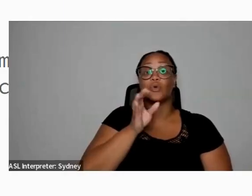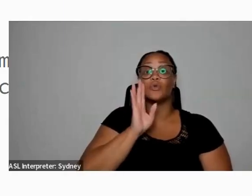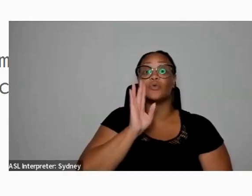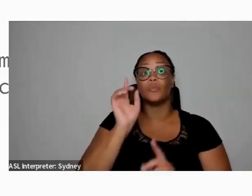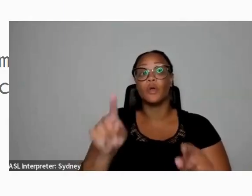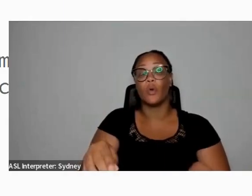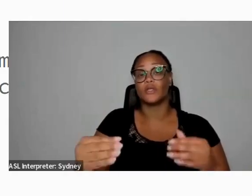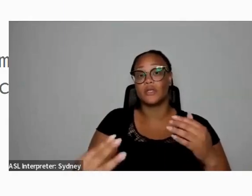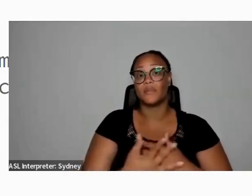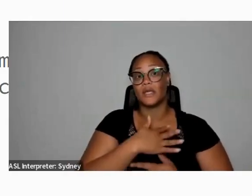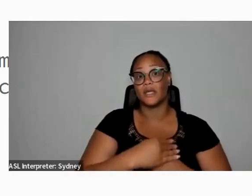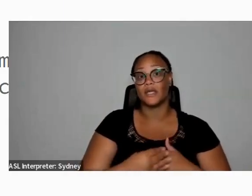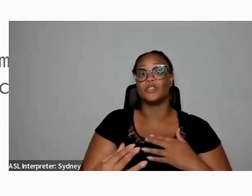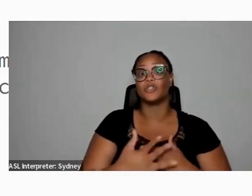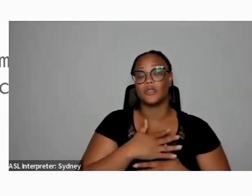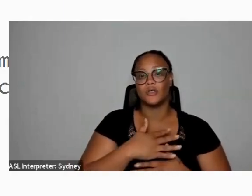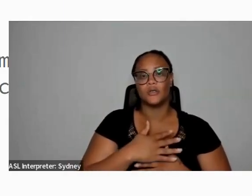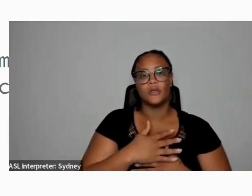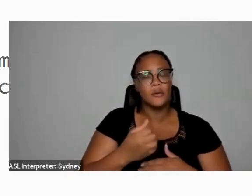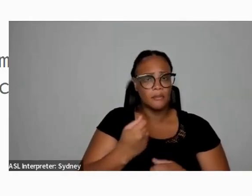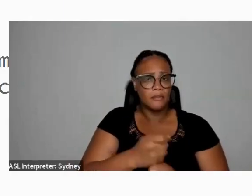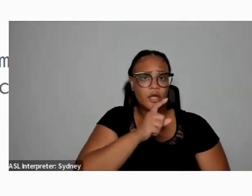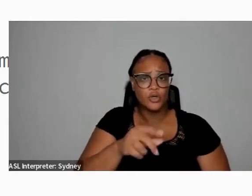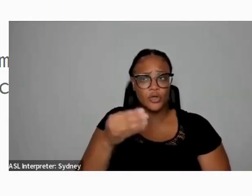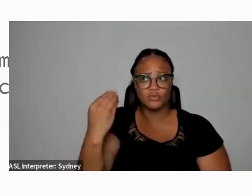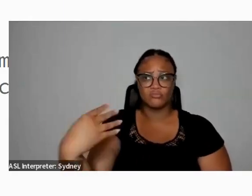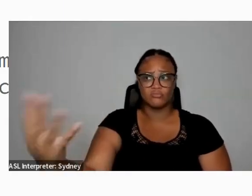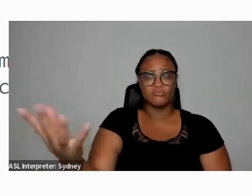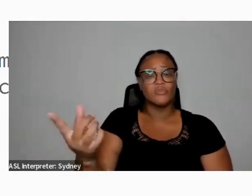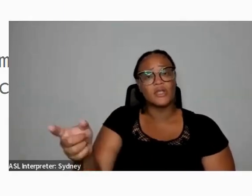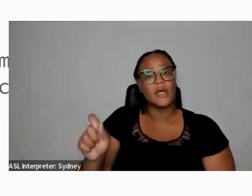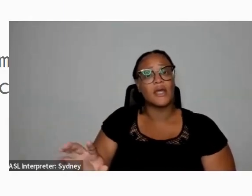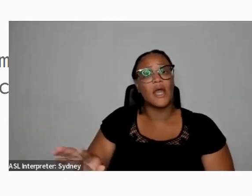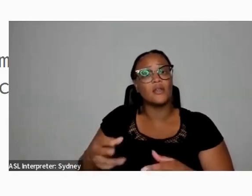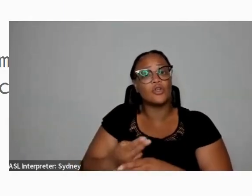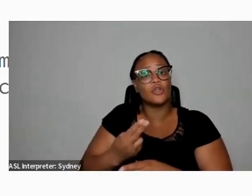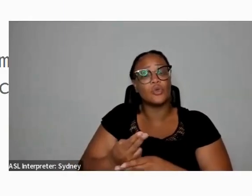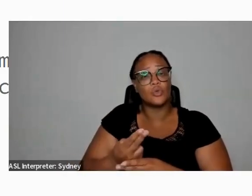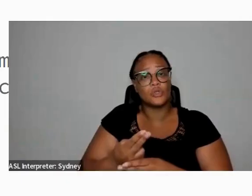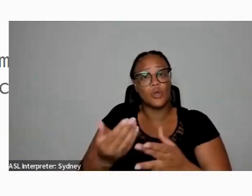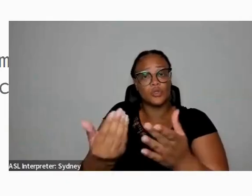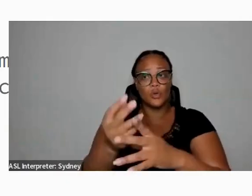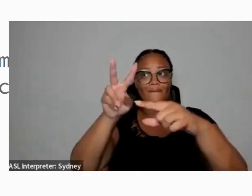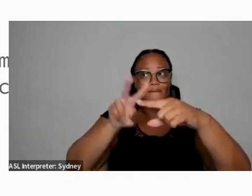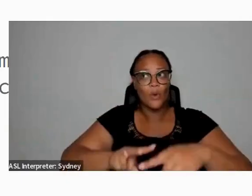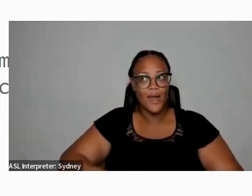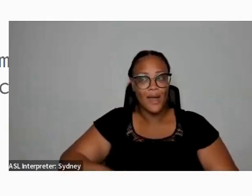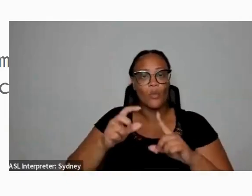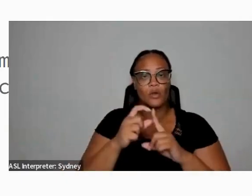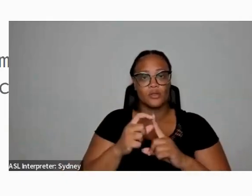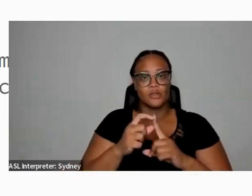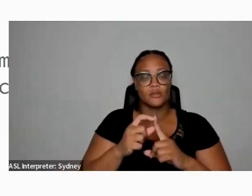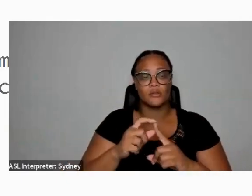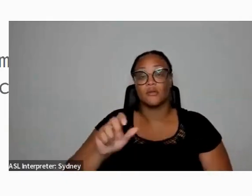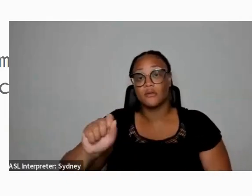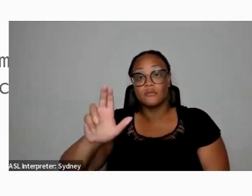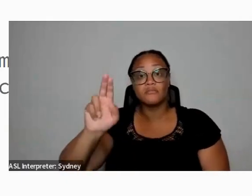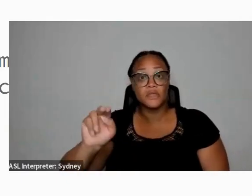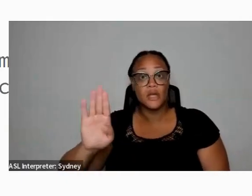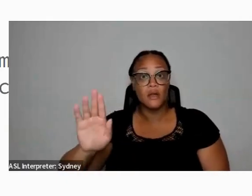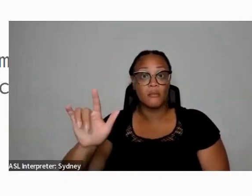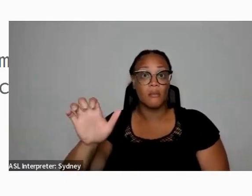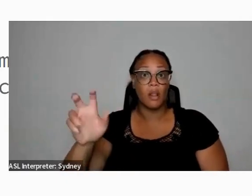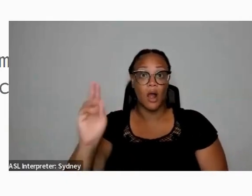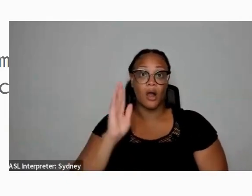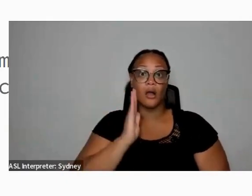device to have all of those key vocabulary words that you'll be talking about. Is there information about sunblock? Is there information about the